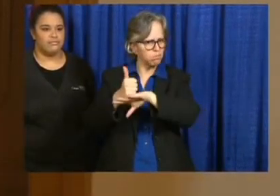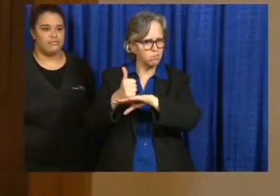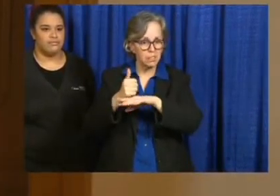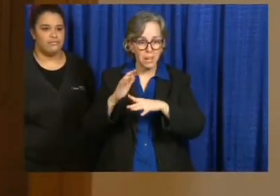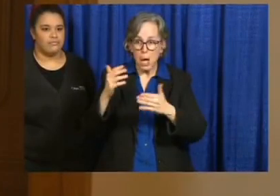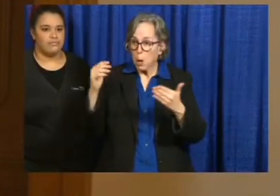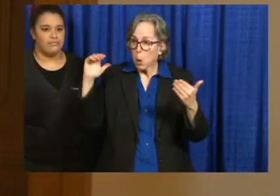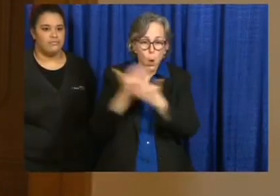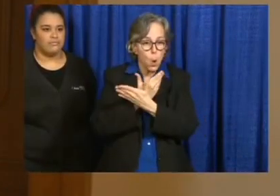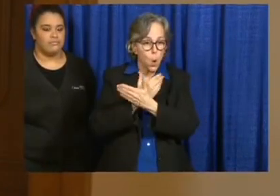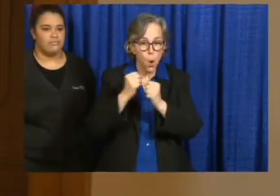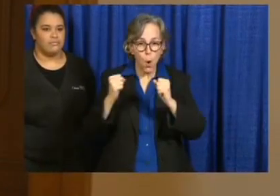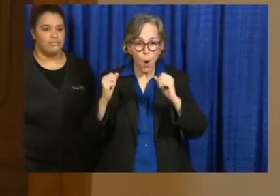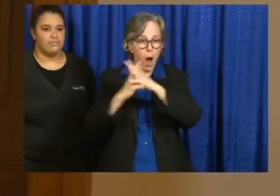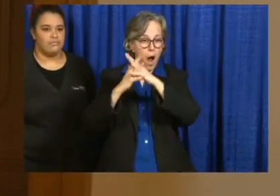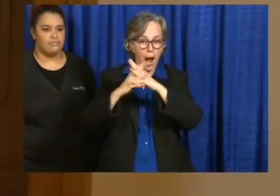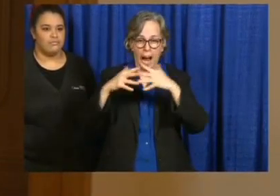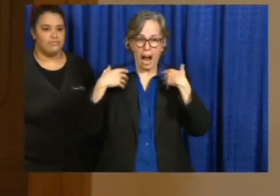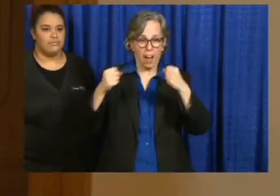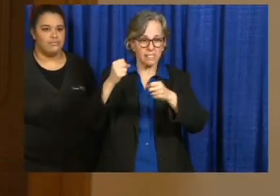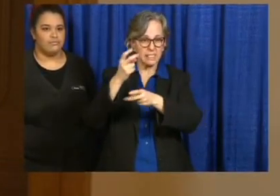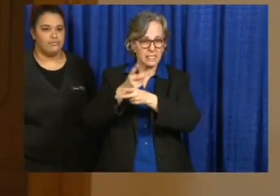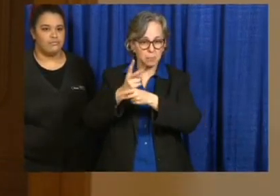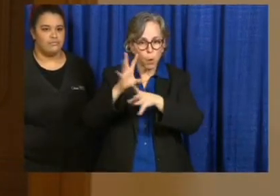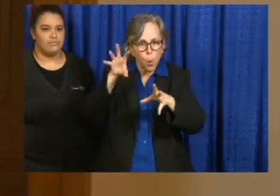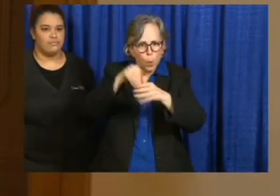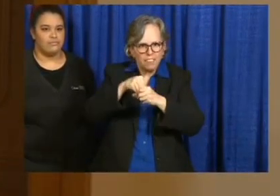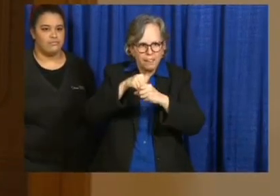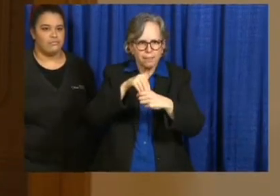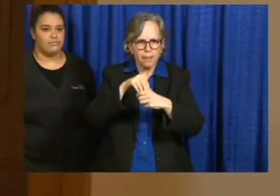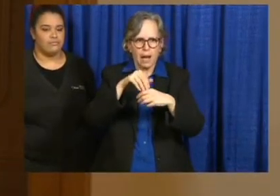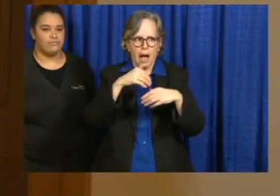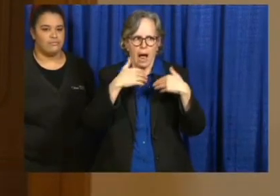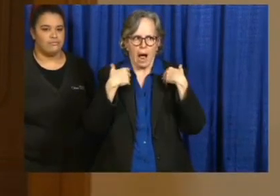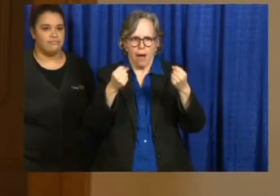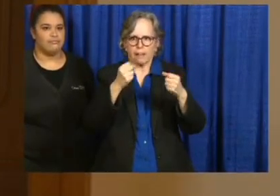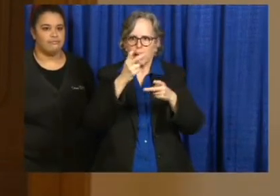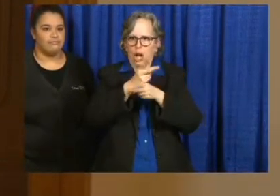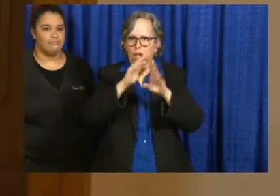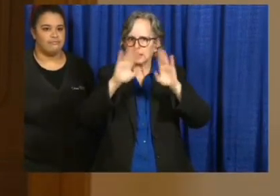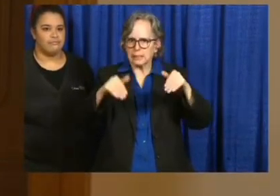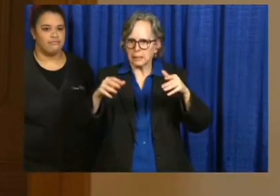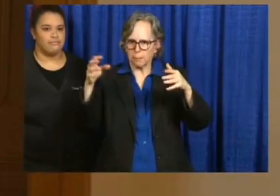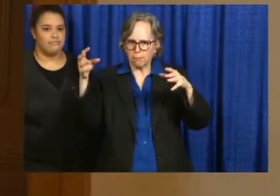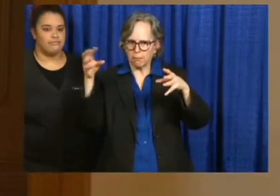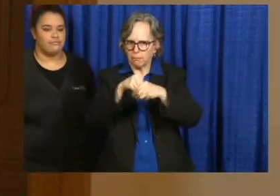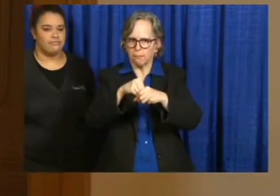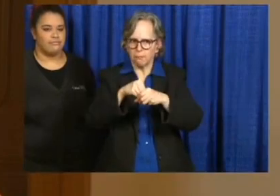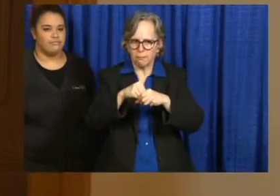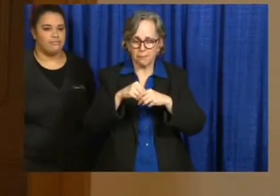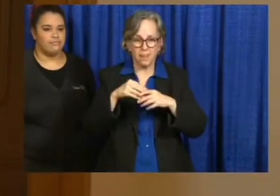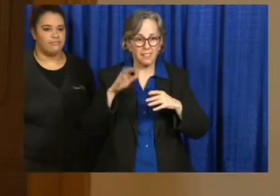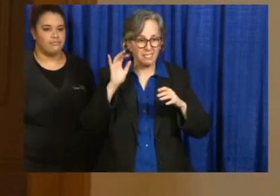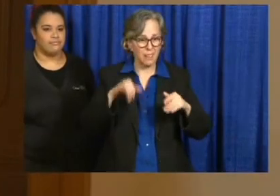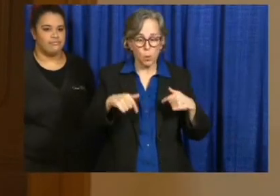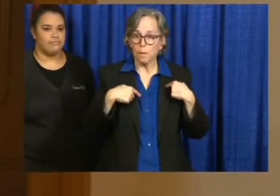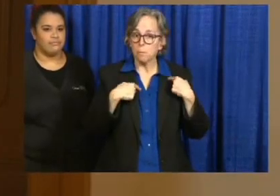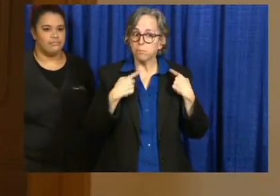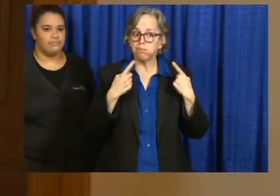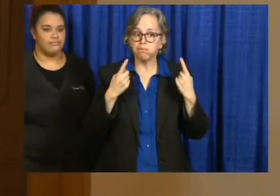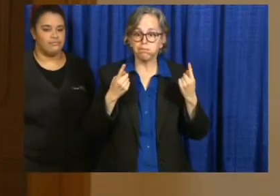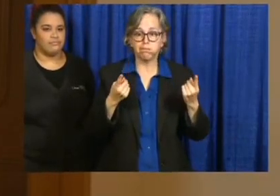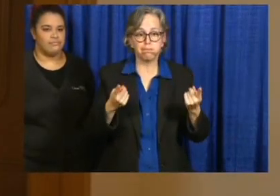health system. And I know they're they've been working on this. They didn't start on this just this past week. We're talking about some of